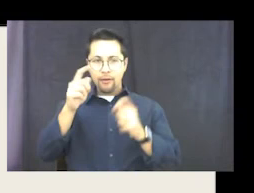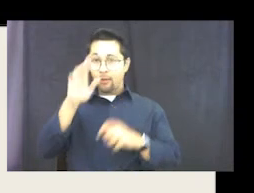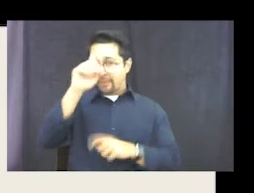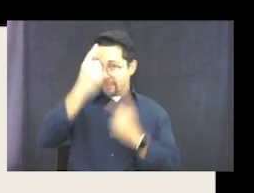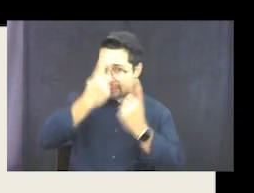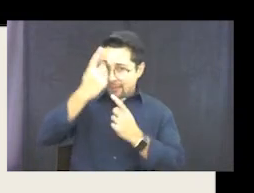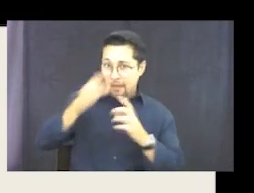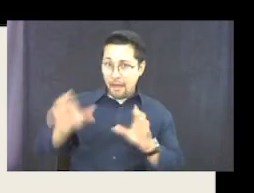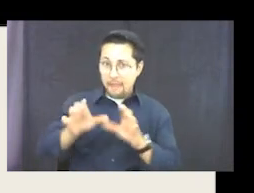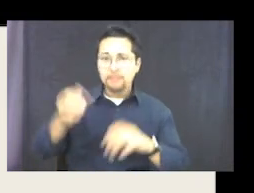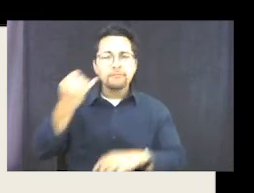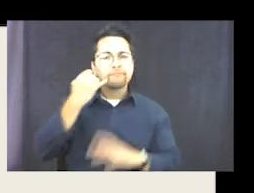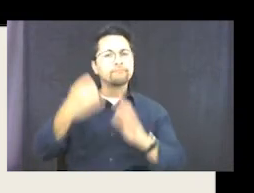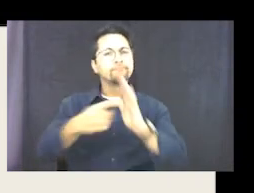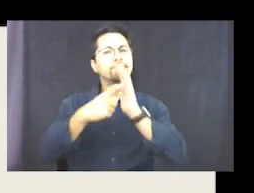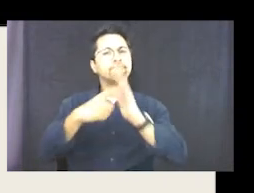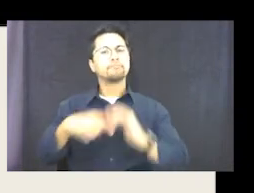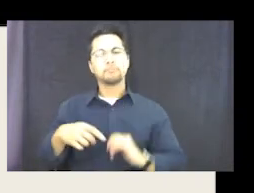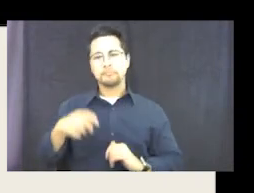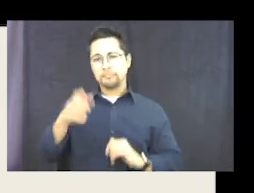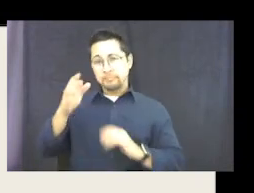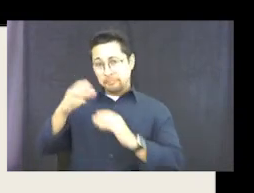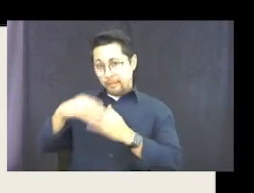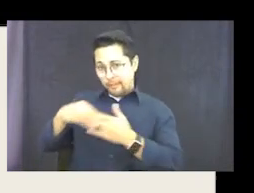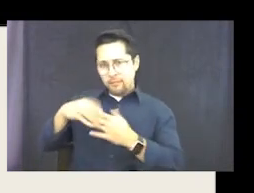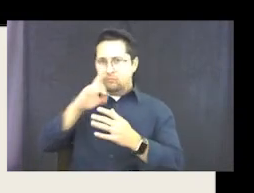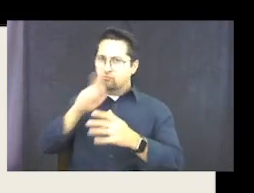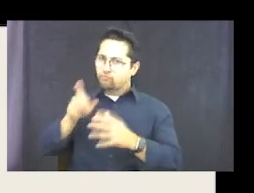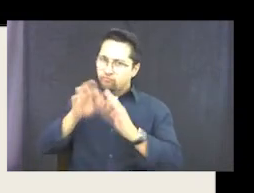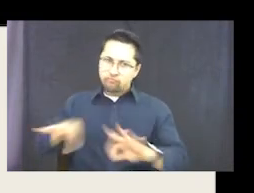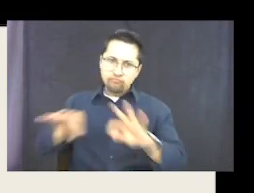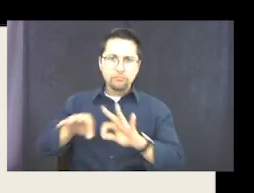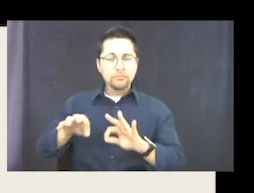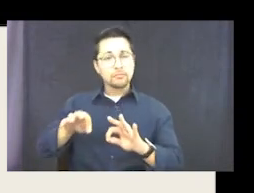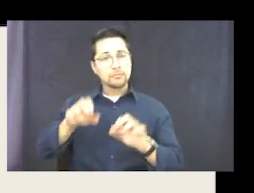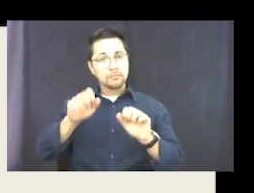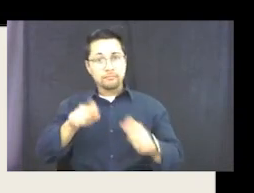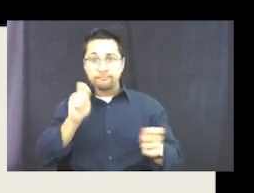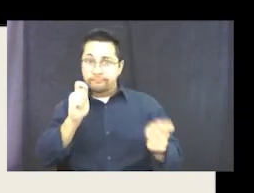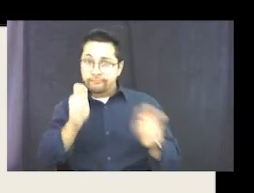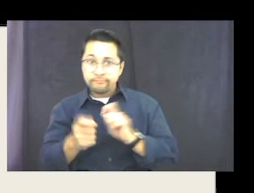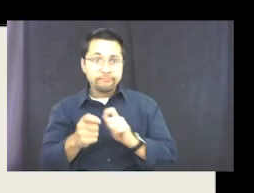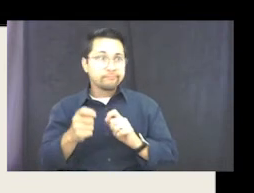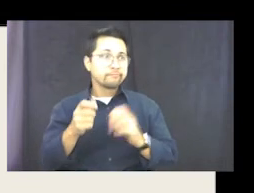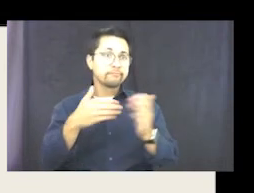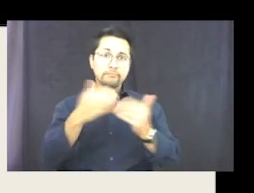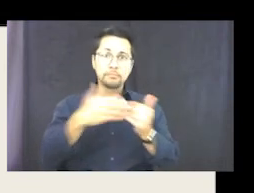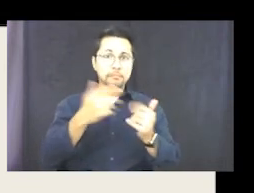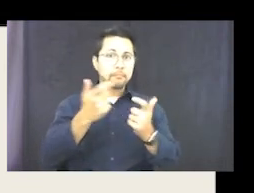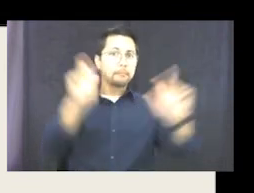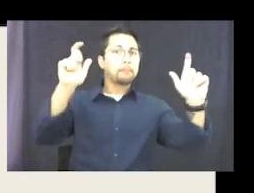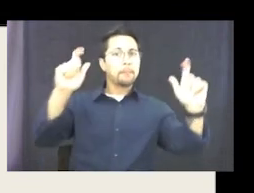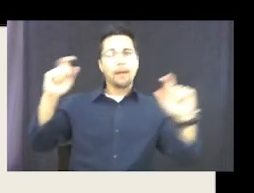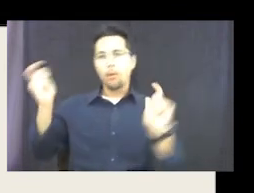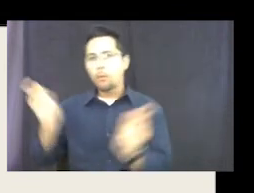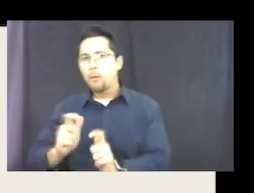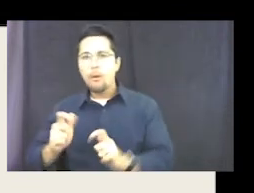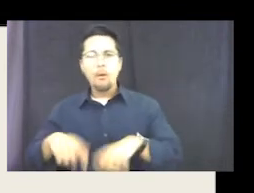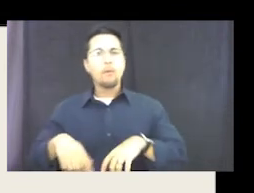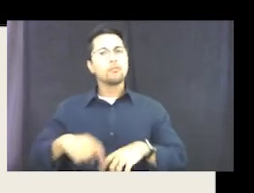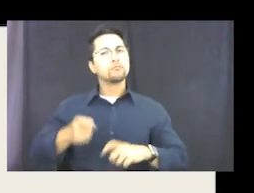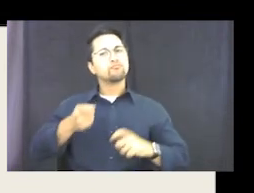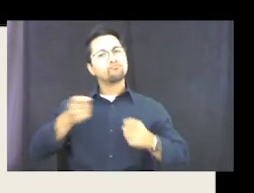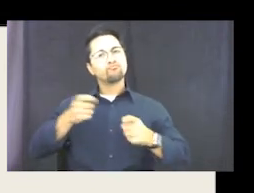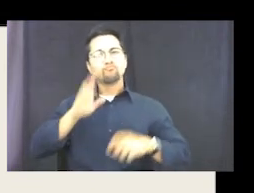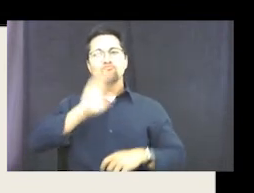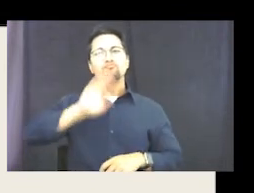it is needed. Being flexible is very important. It allows us to deal with changes, whether they be big or small, handle our